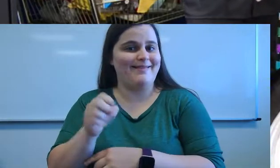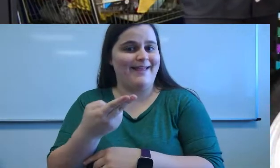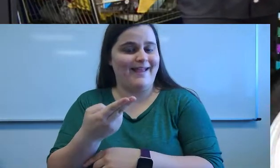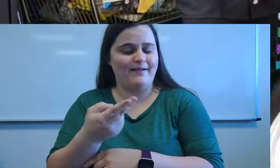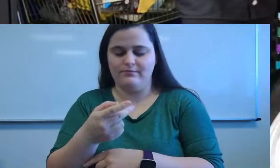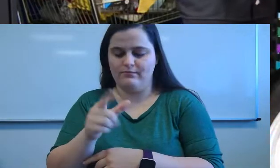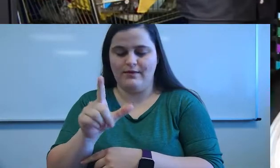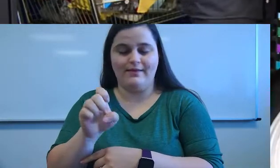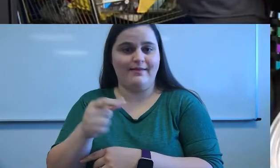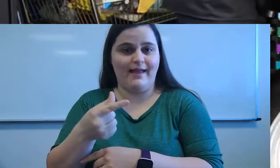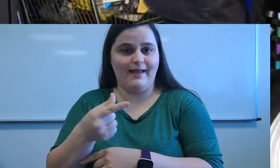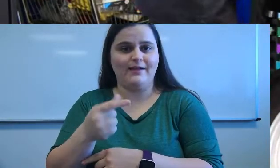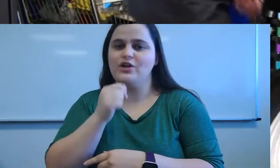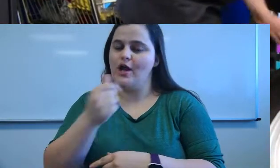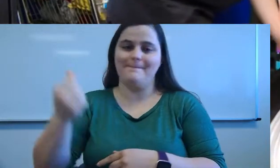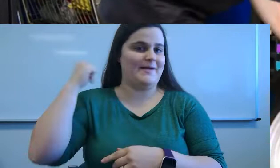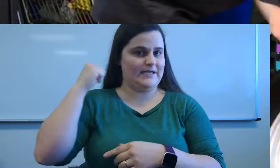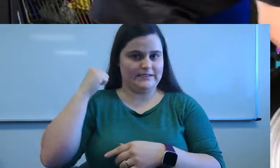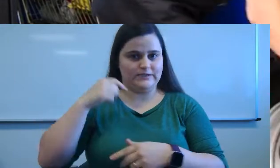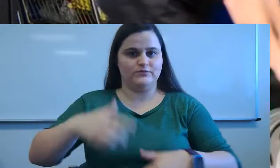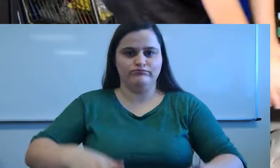not our backs.